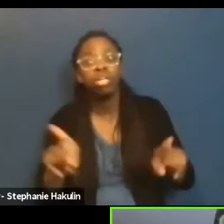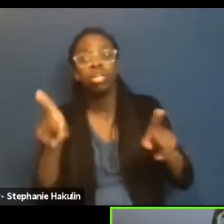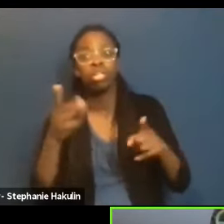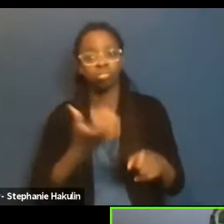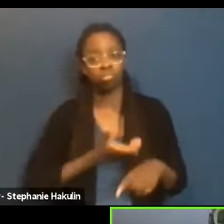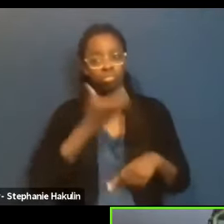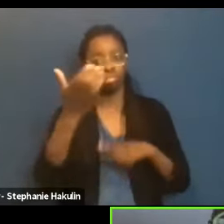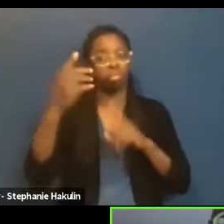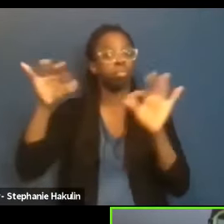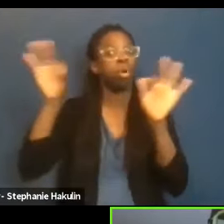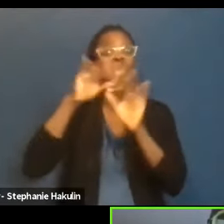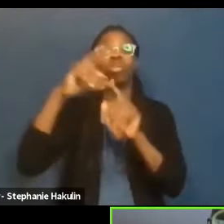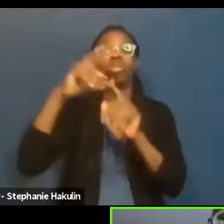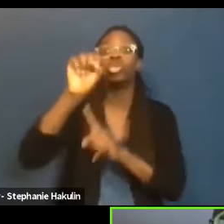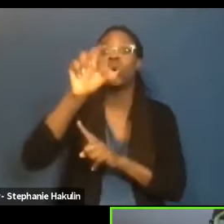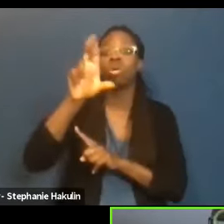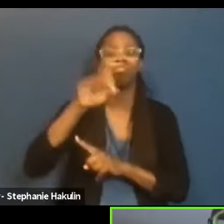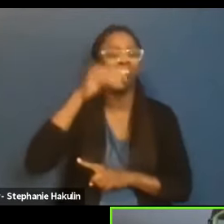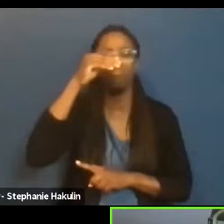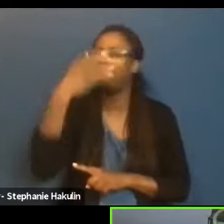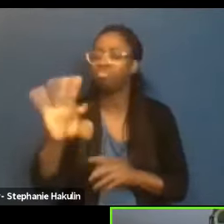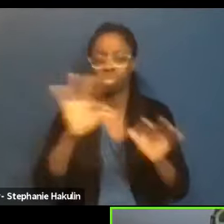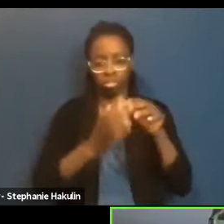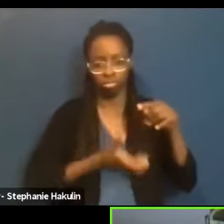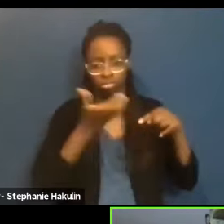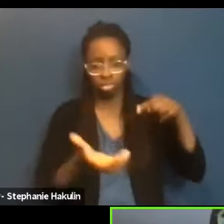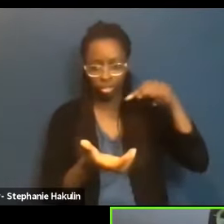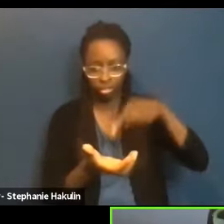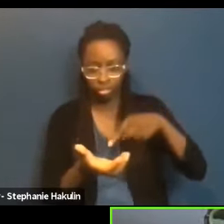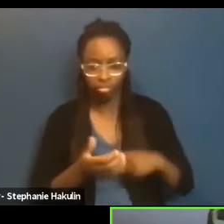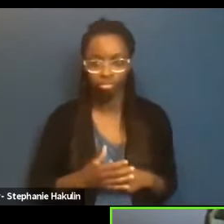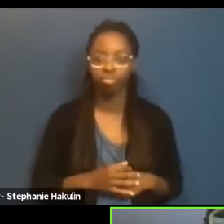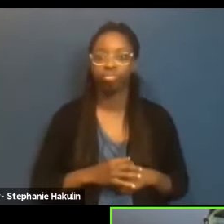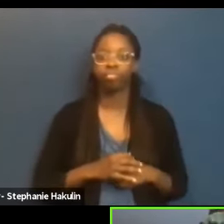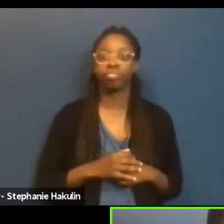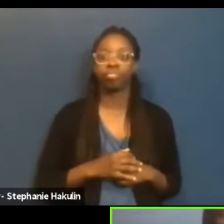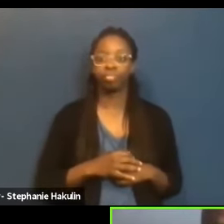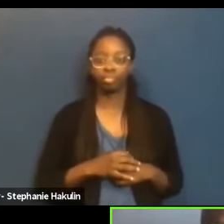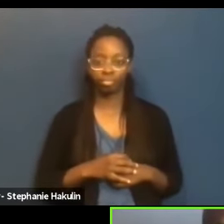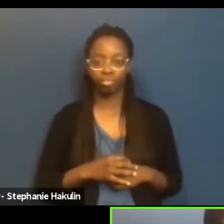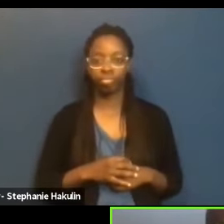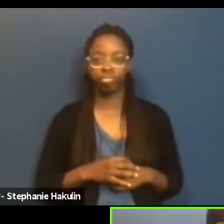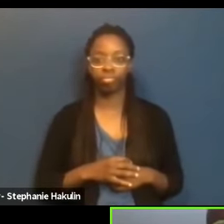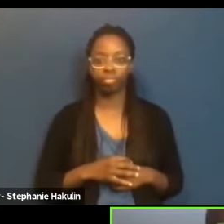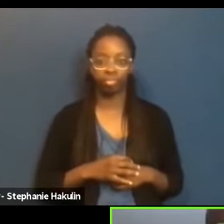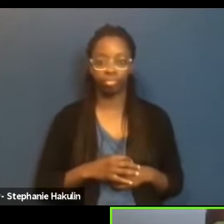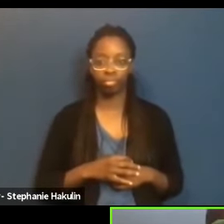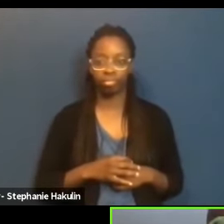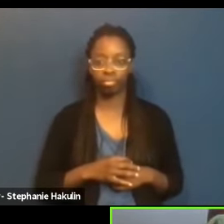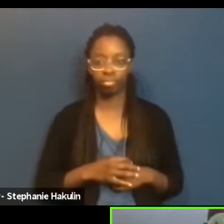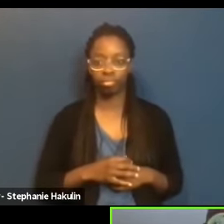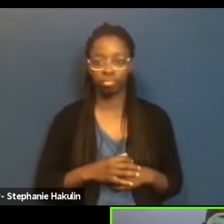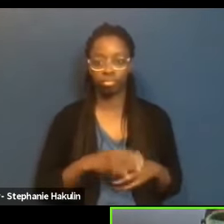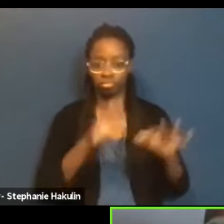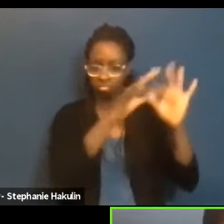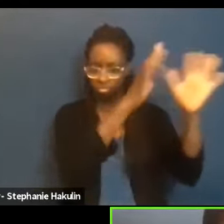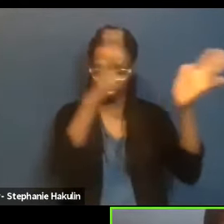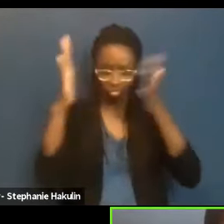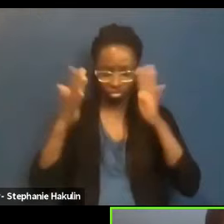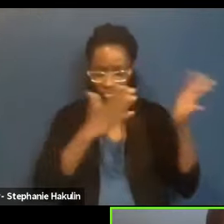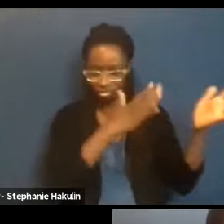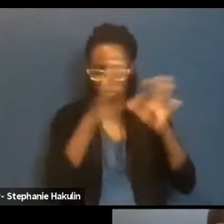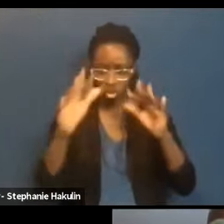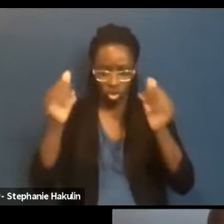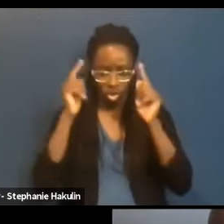the way. Poets, you are now on team. Clap for everybody. Yes? Some